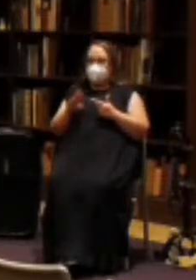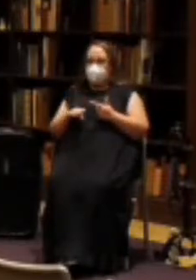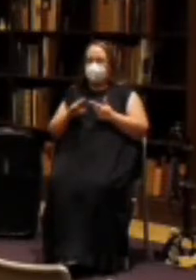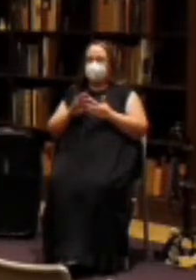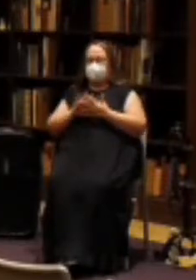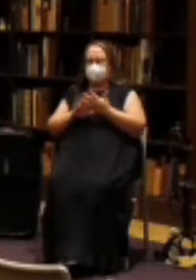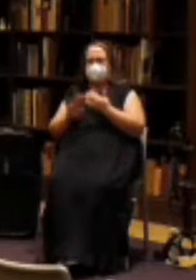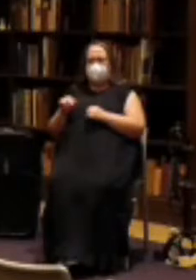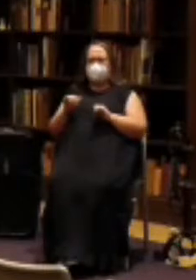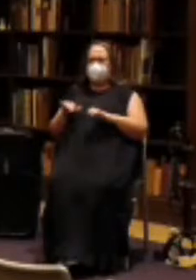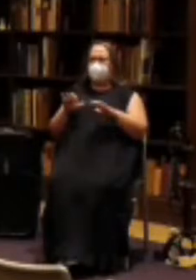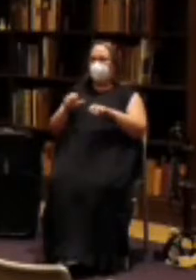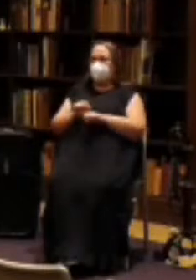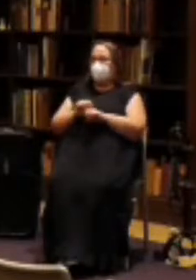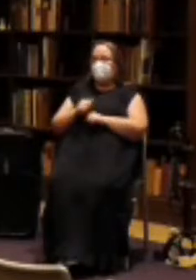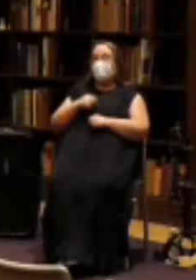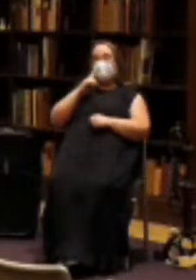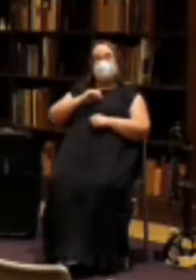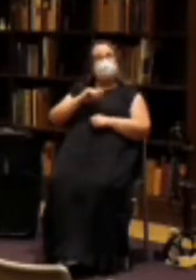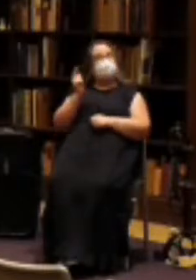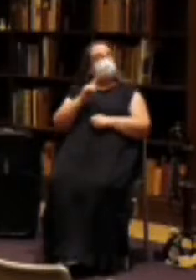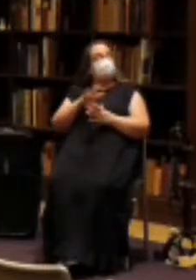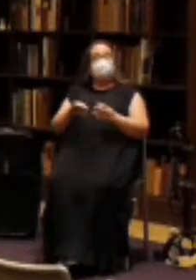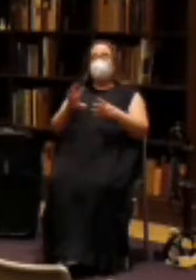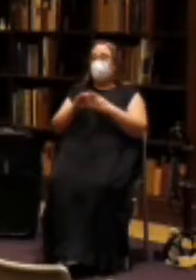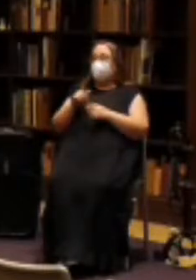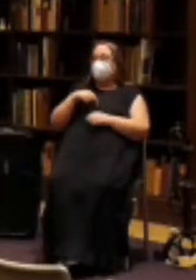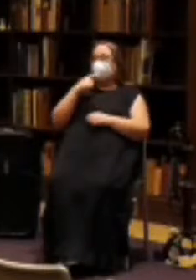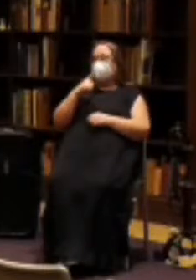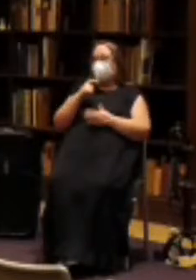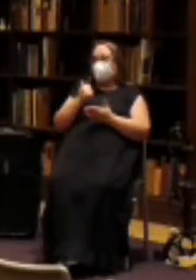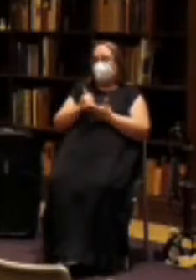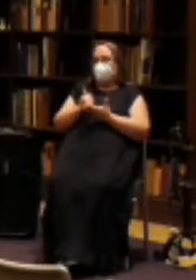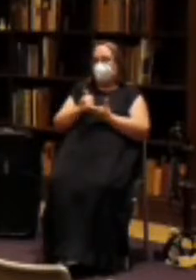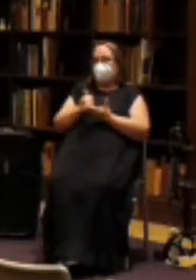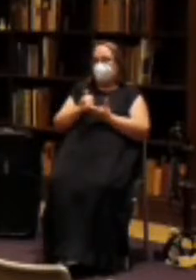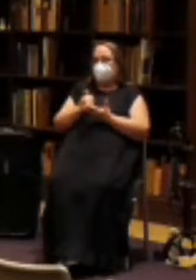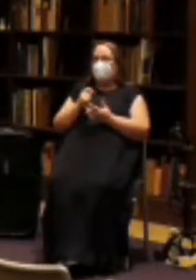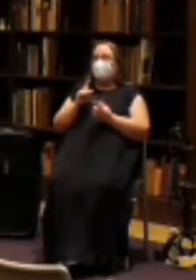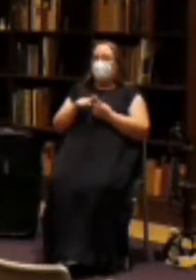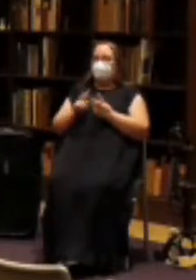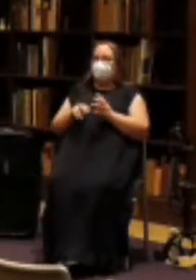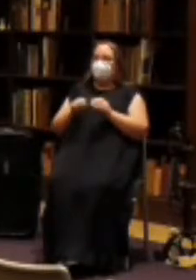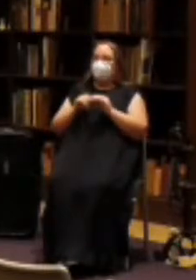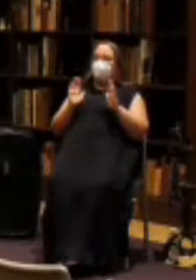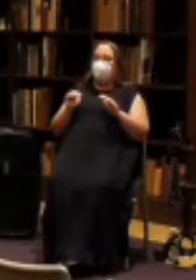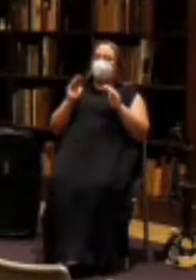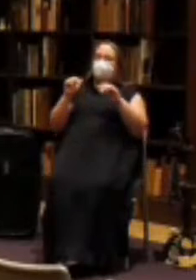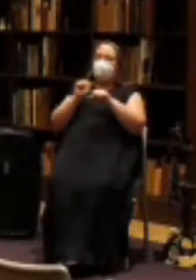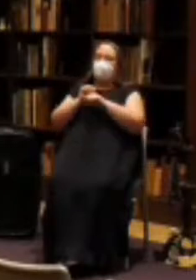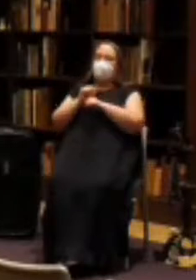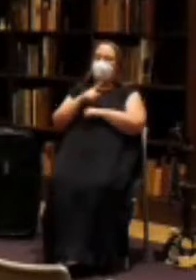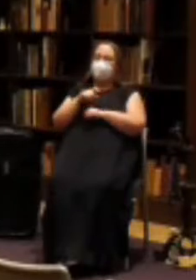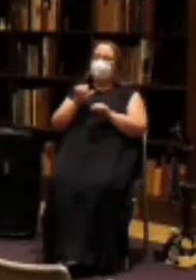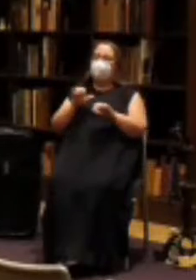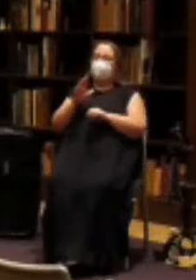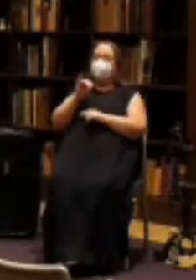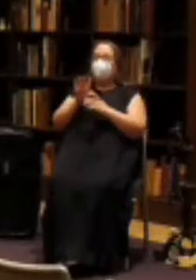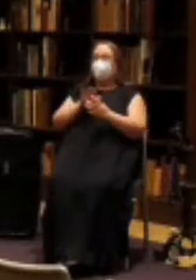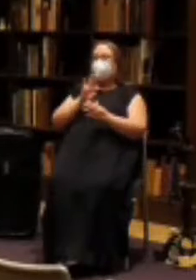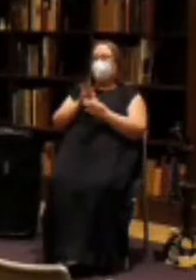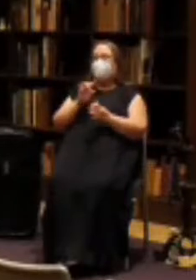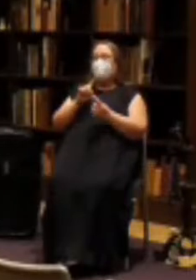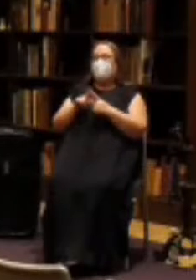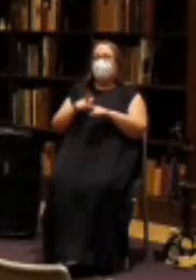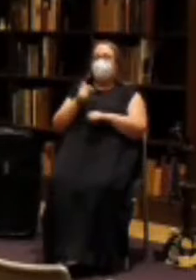work. And I think that these stories that I'm telling help to even more elevate the work that they're doing by linking them